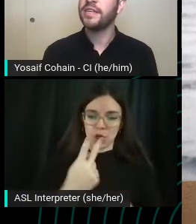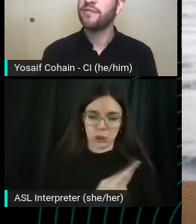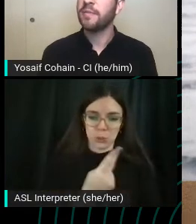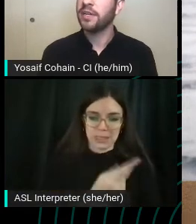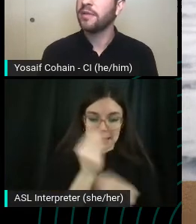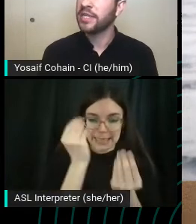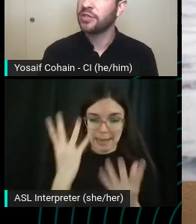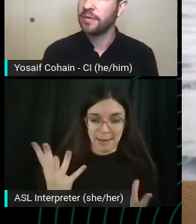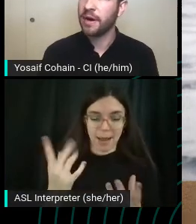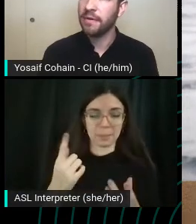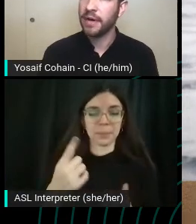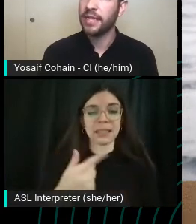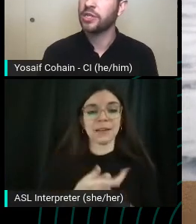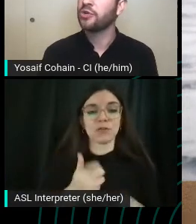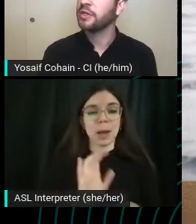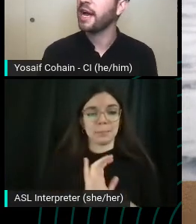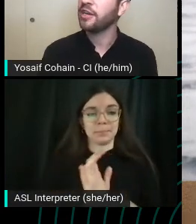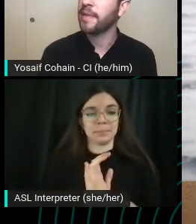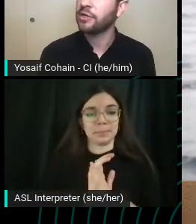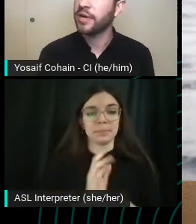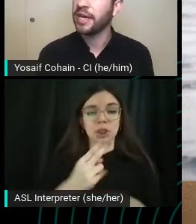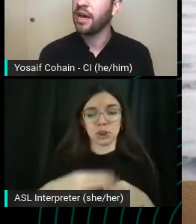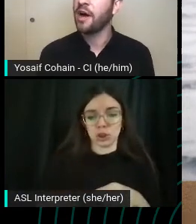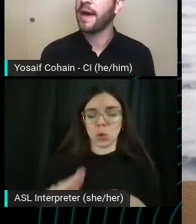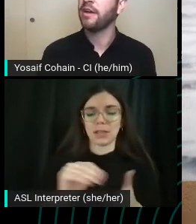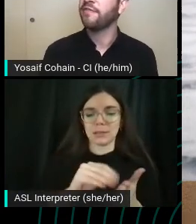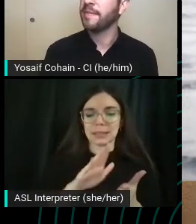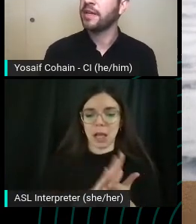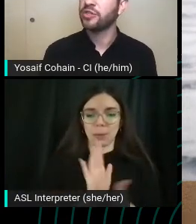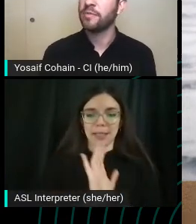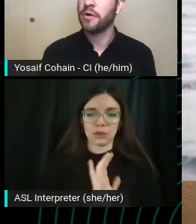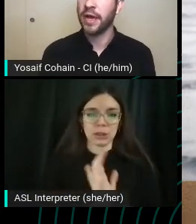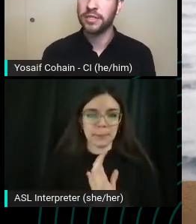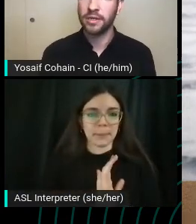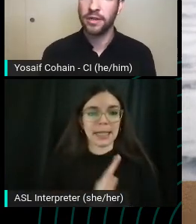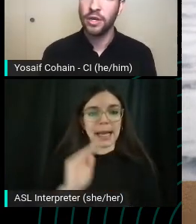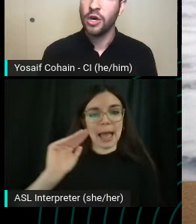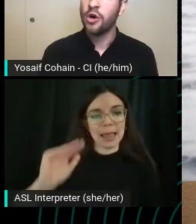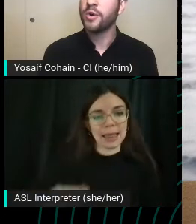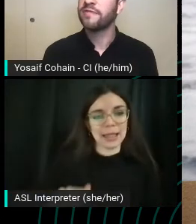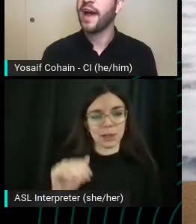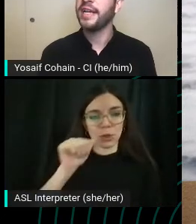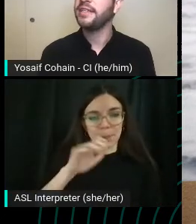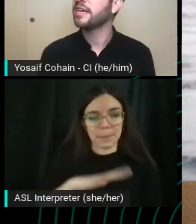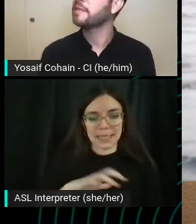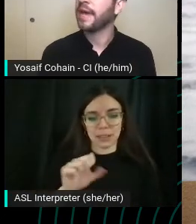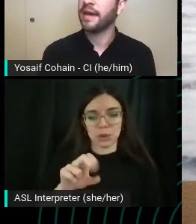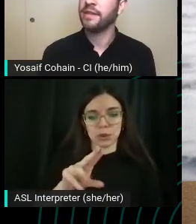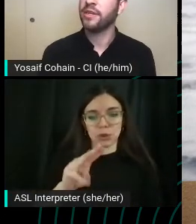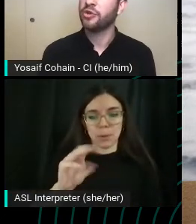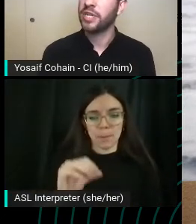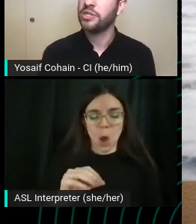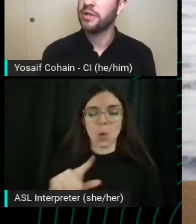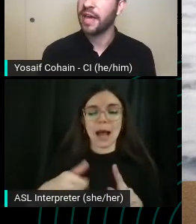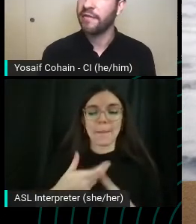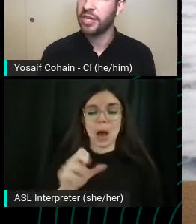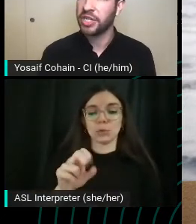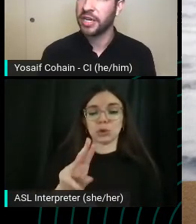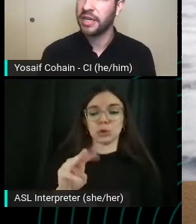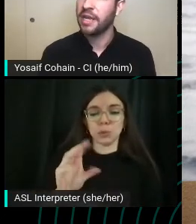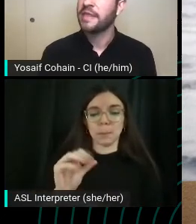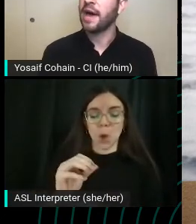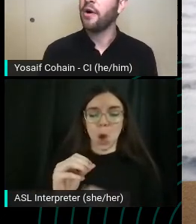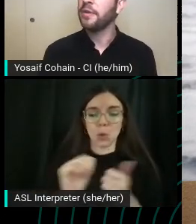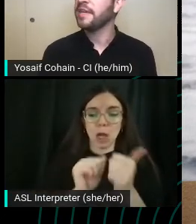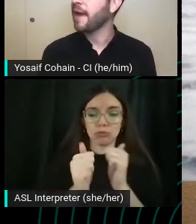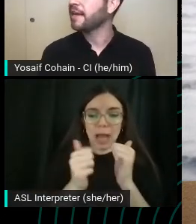is an image from Little Miss Sumo. It's a short documentary about a female sumo wrestler who was fighting to expand the traditional